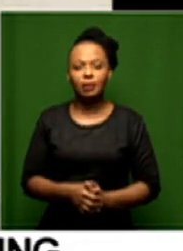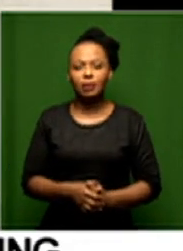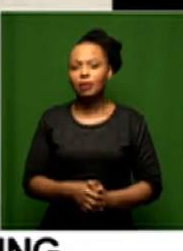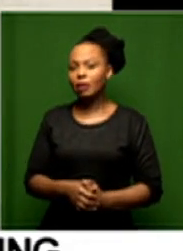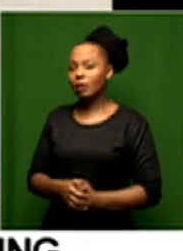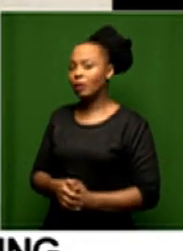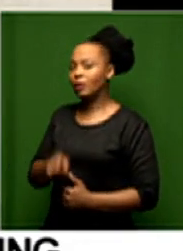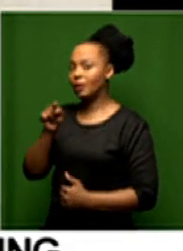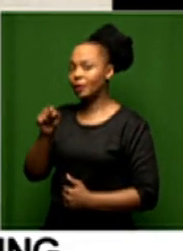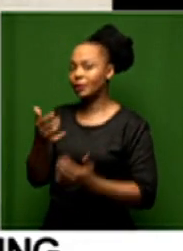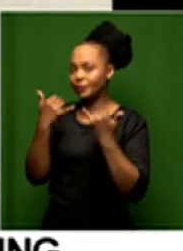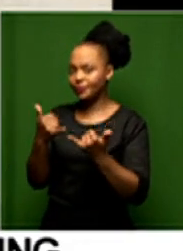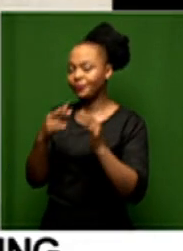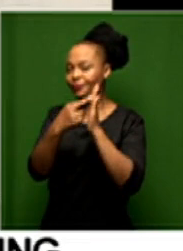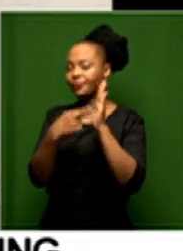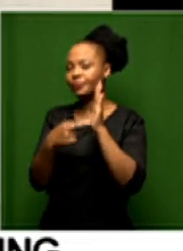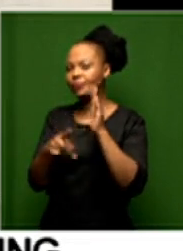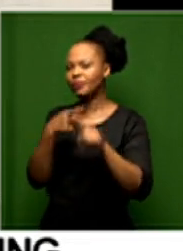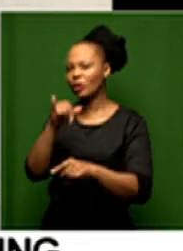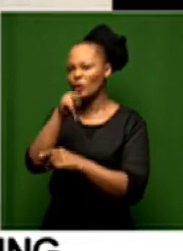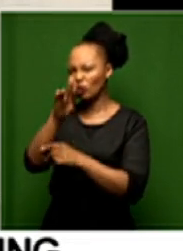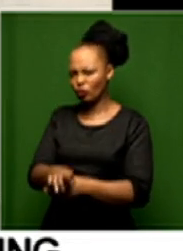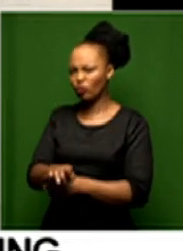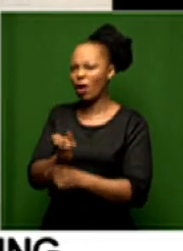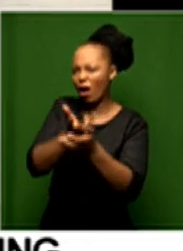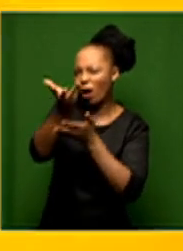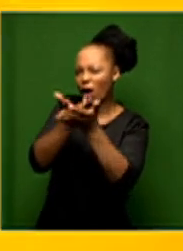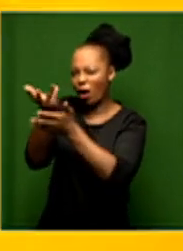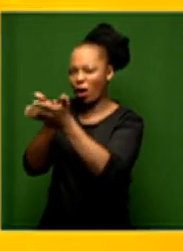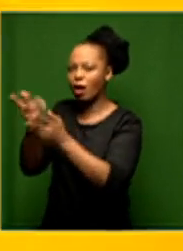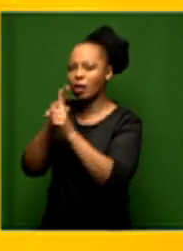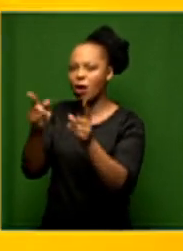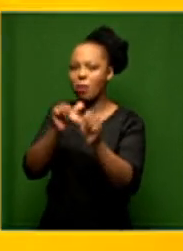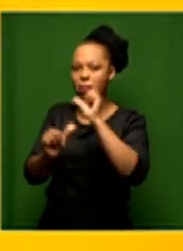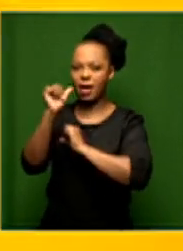driving rules that is coming into effect from June. We'll invite you back. We know that